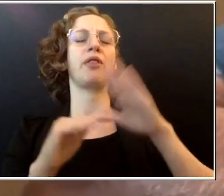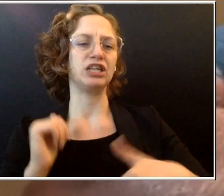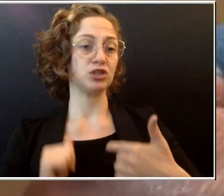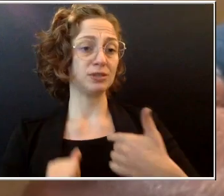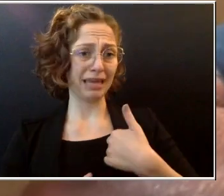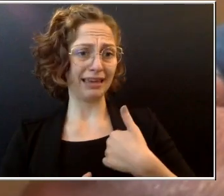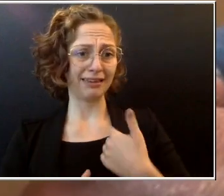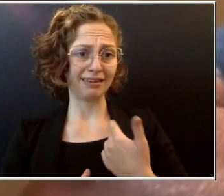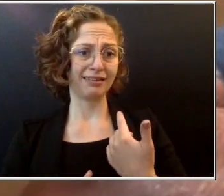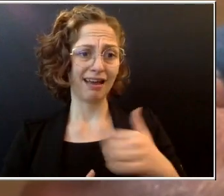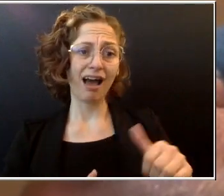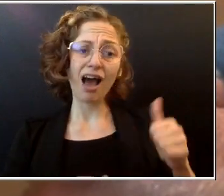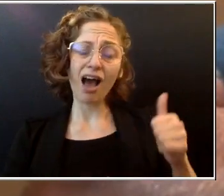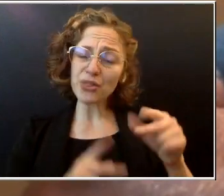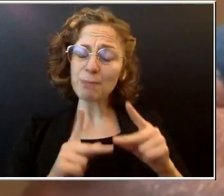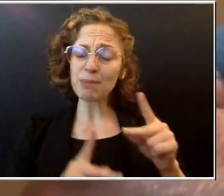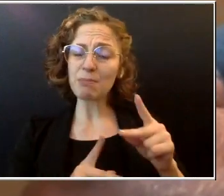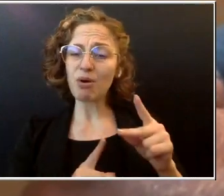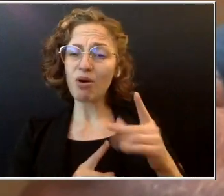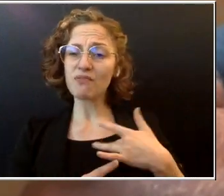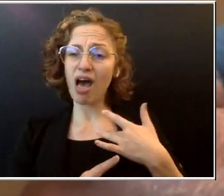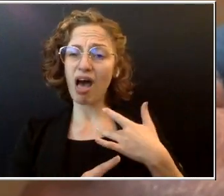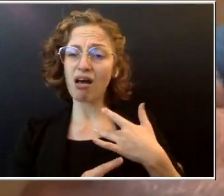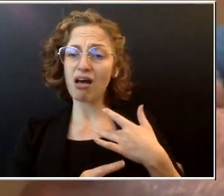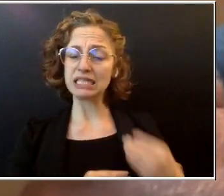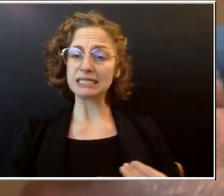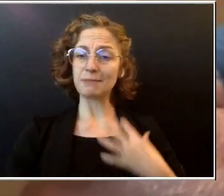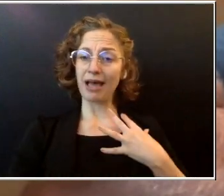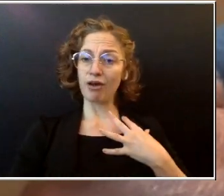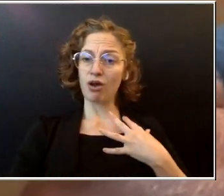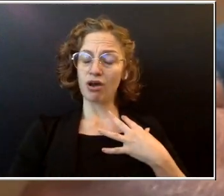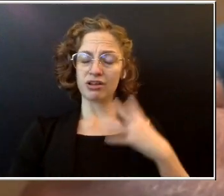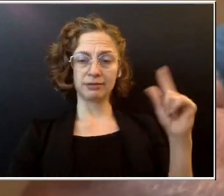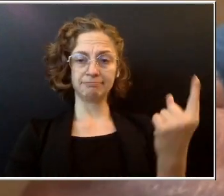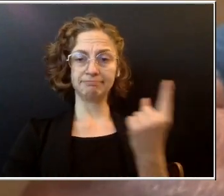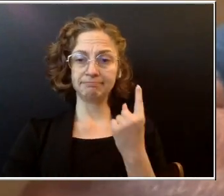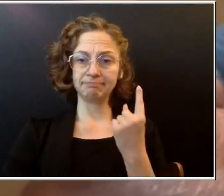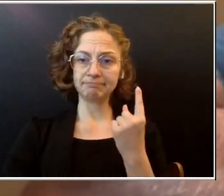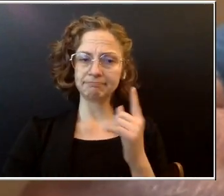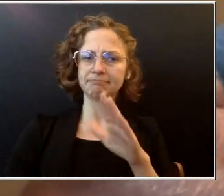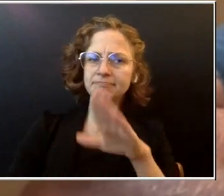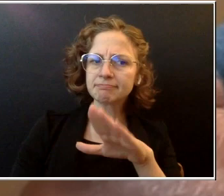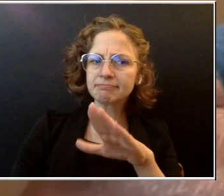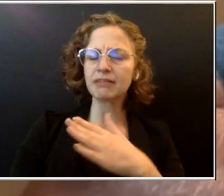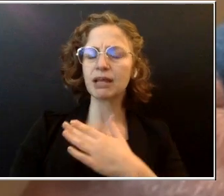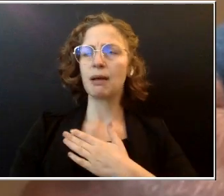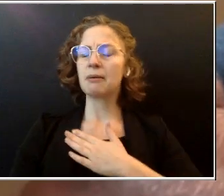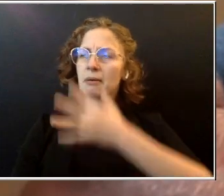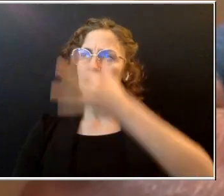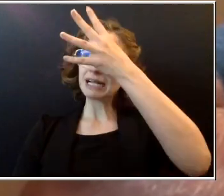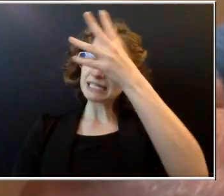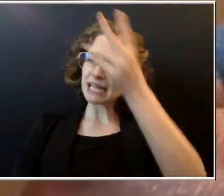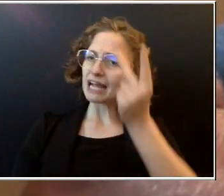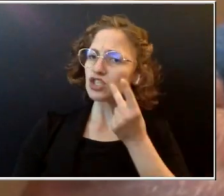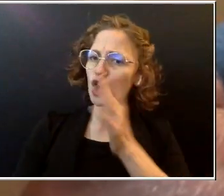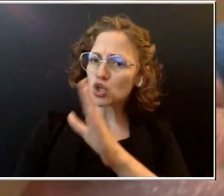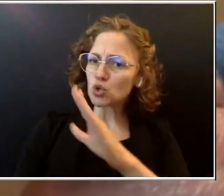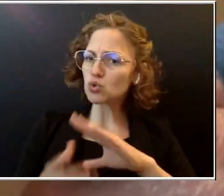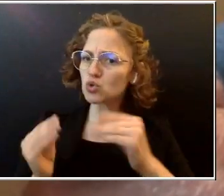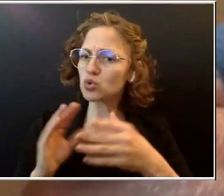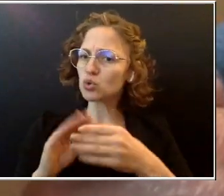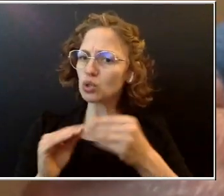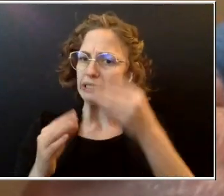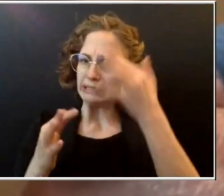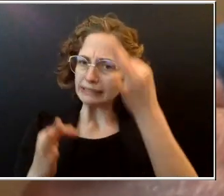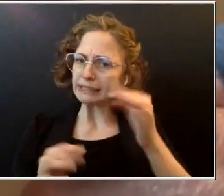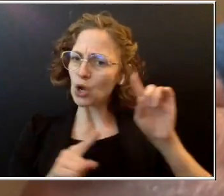up and say, hey, my dad saw your story, decided to get checked out, and now, he's battling cancer, and life is